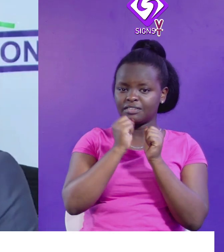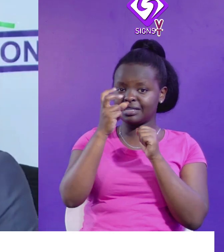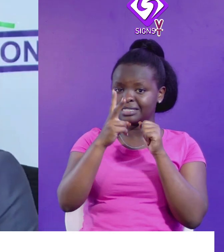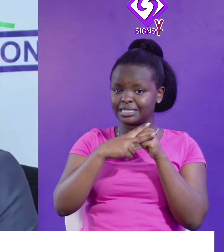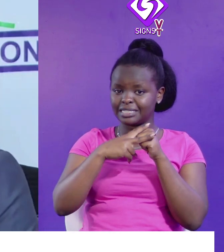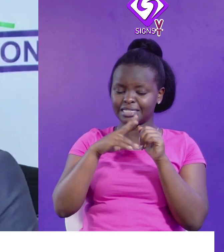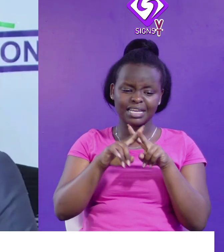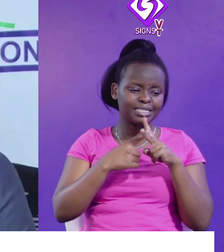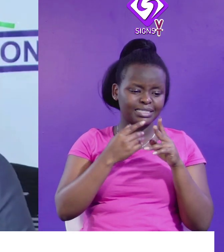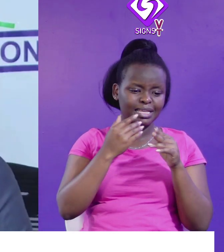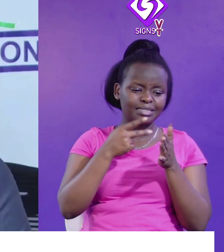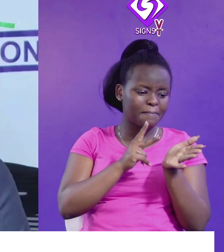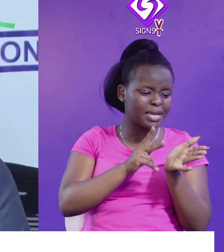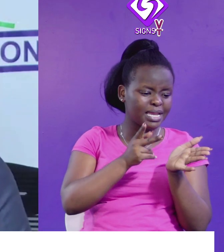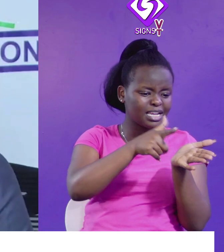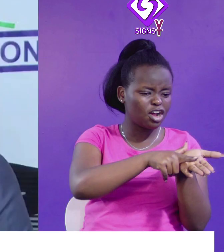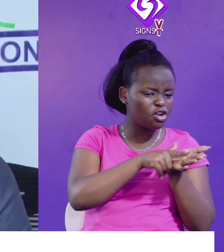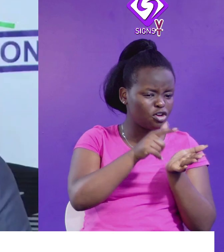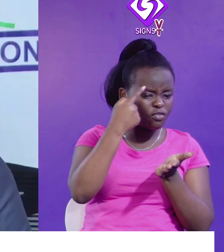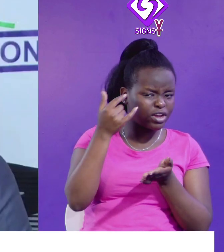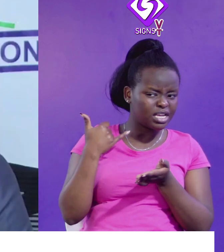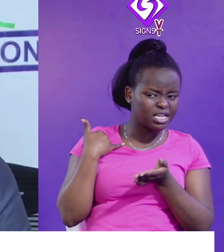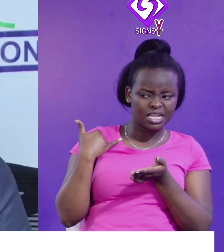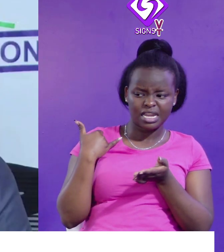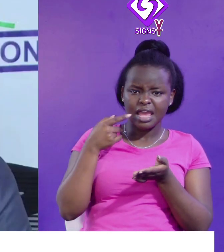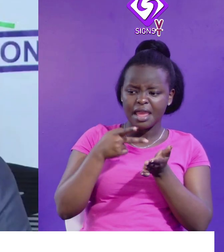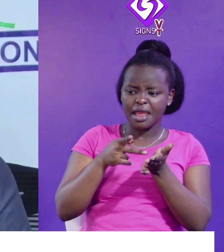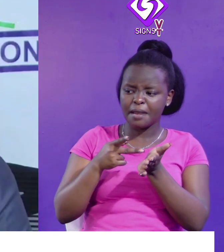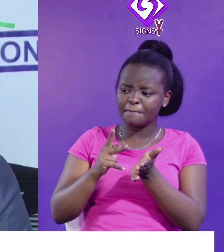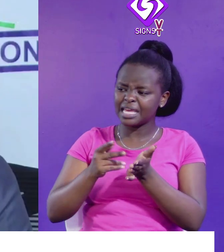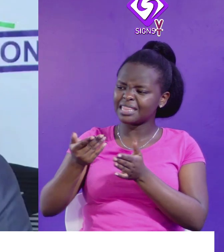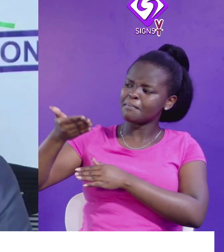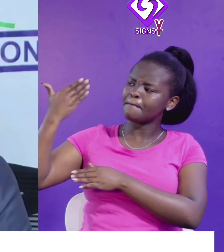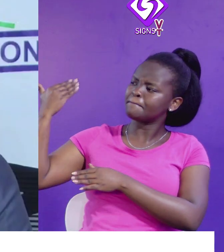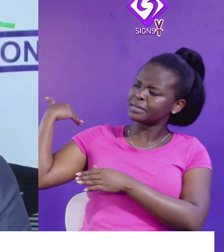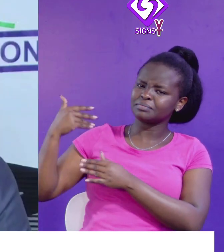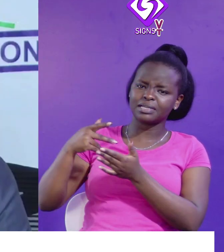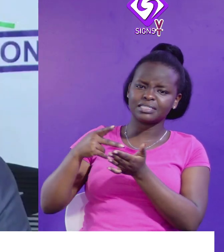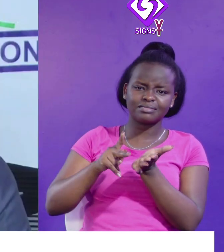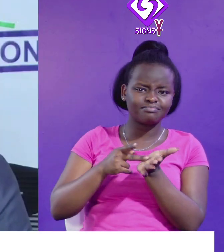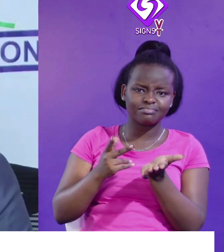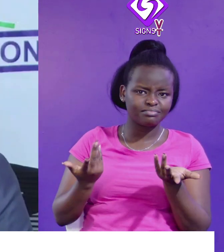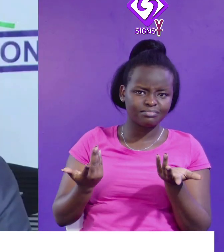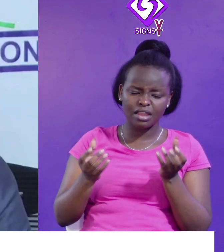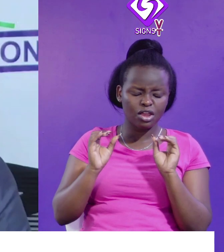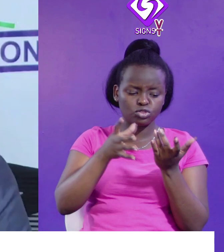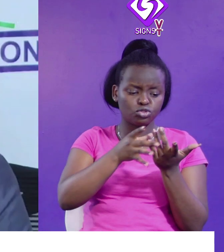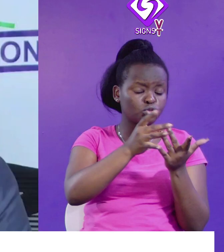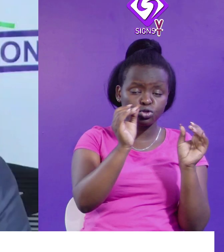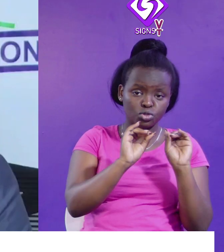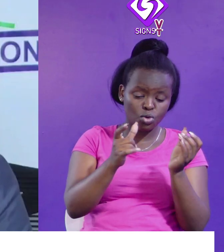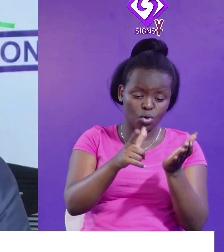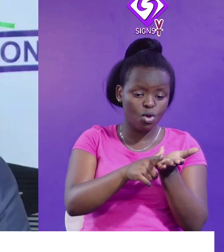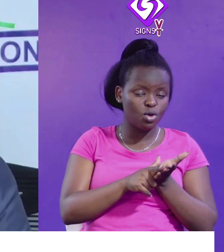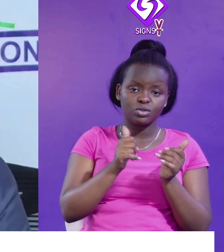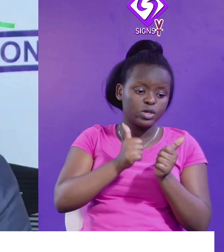begin paying the debt, Jana, and you are not paying the old debt? You don't choose which debt to pay. You have our debt, you must